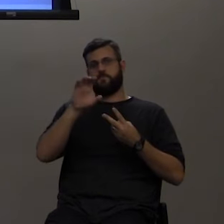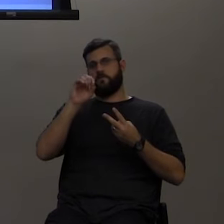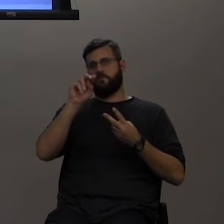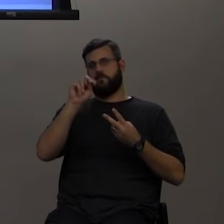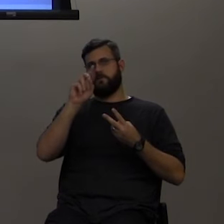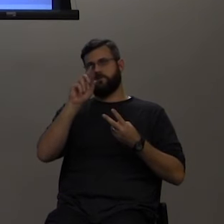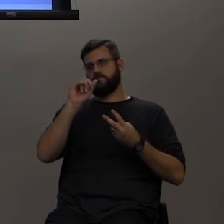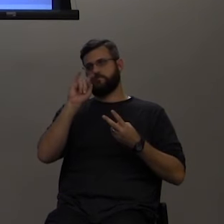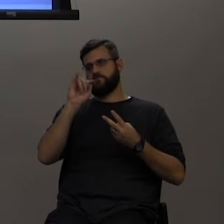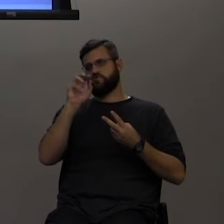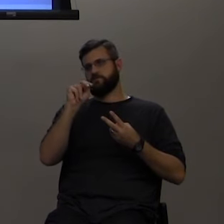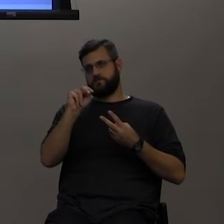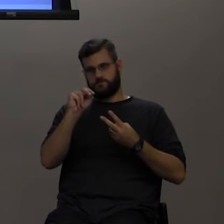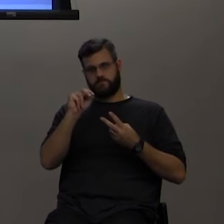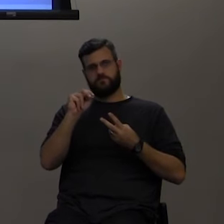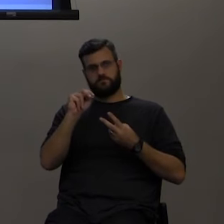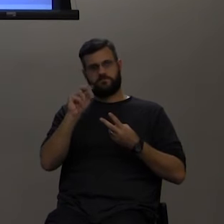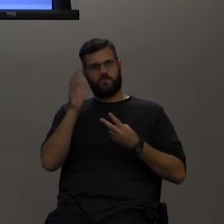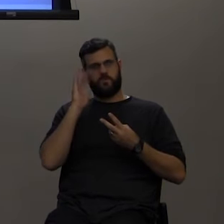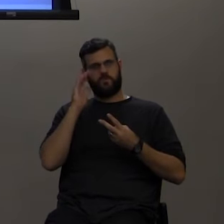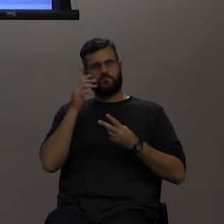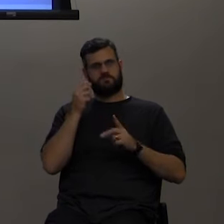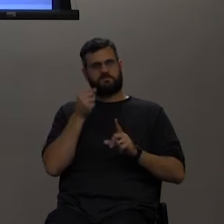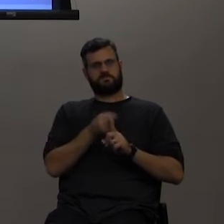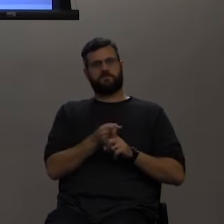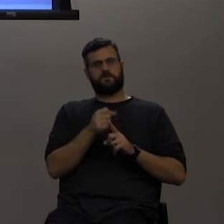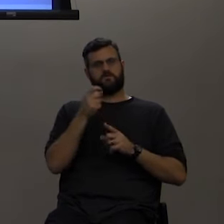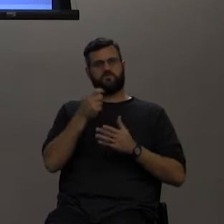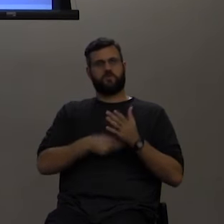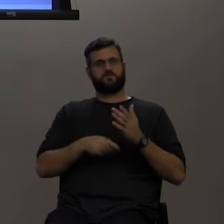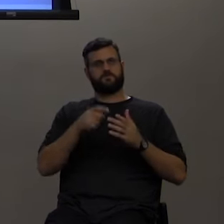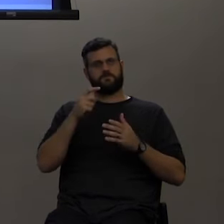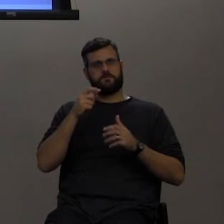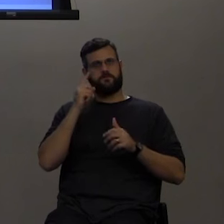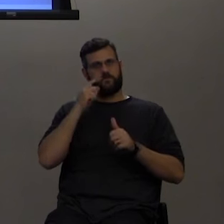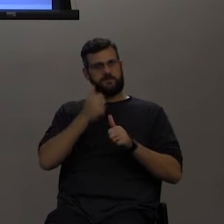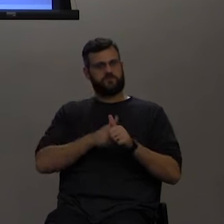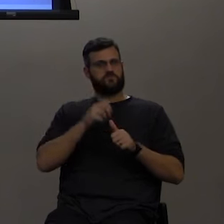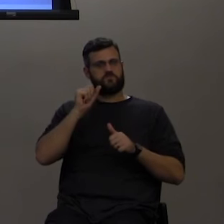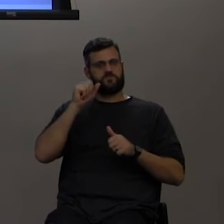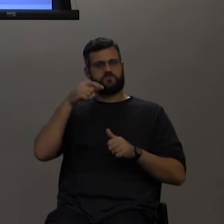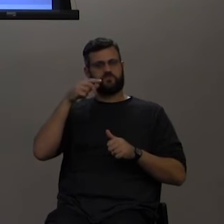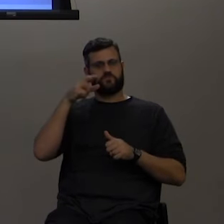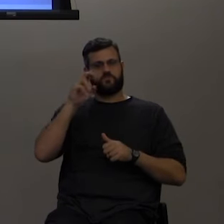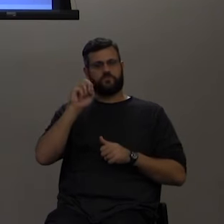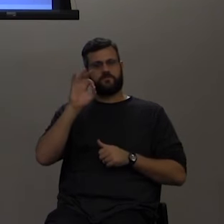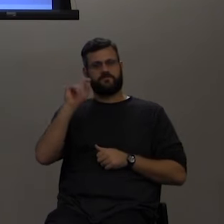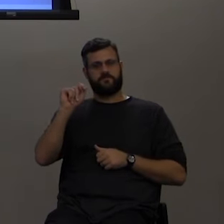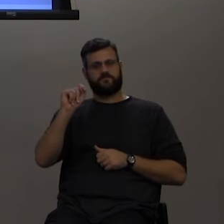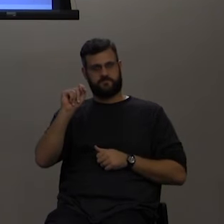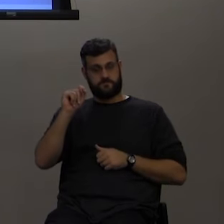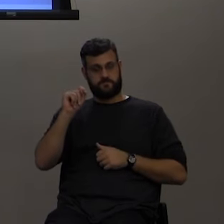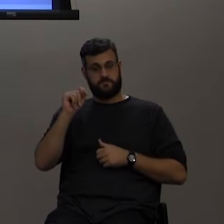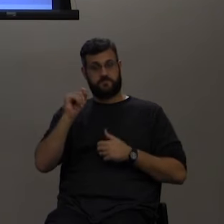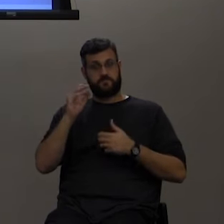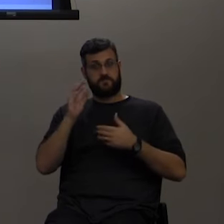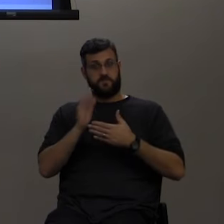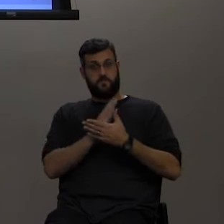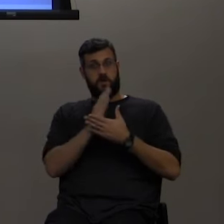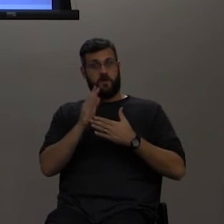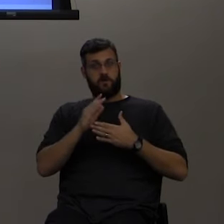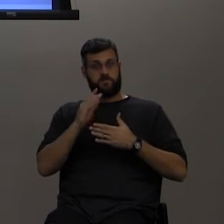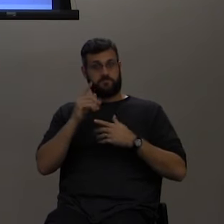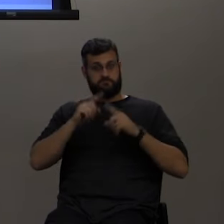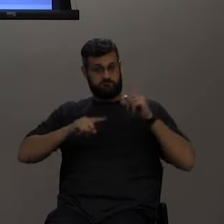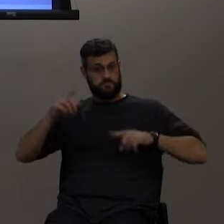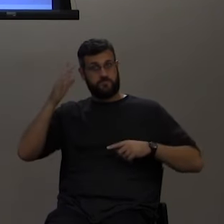a big impact on price per square foot there as well. And that ranges very dramatically, partially because there are a lot of different